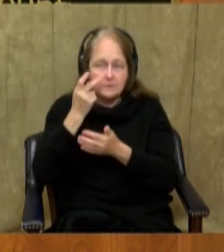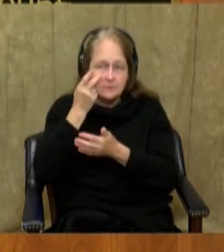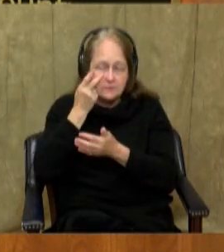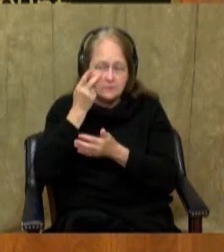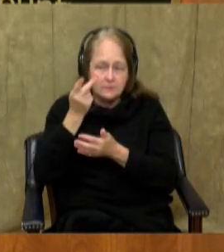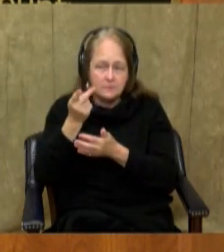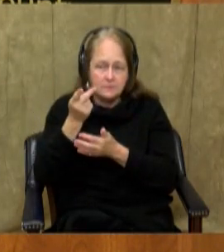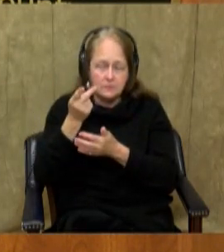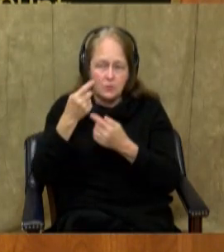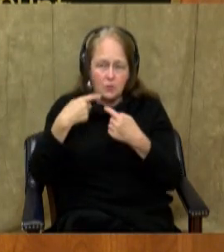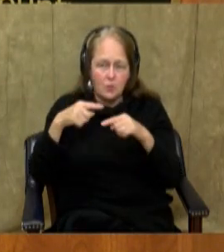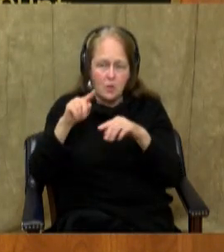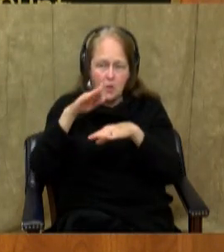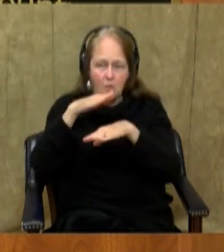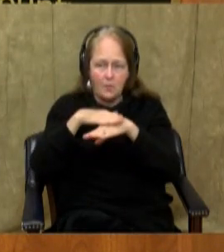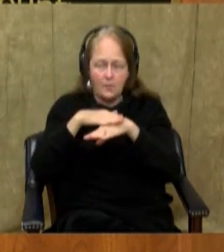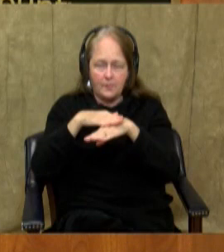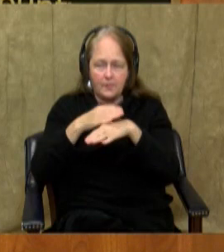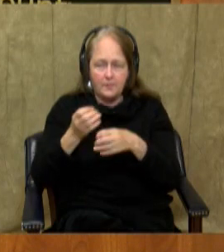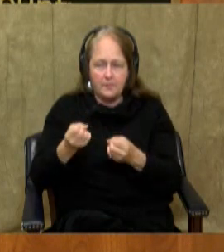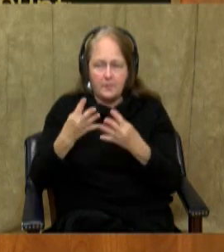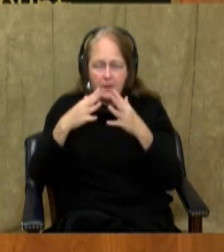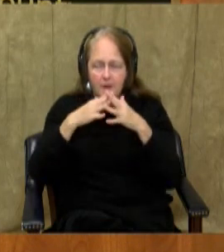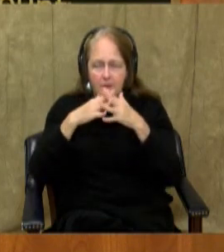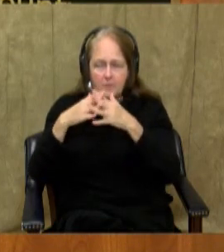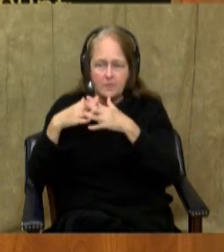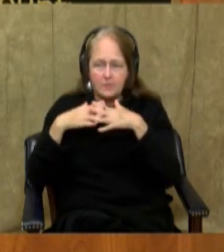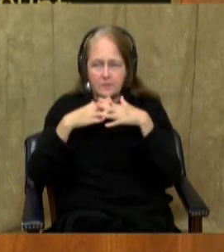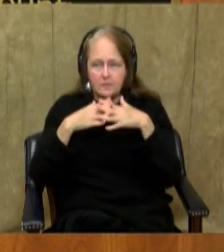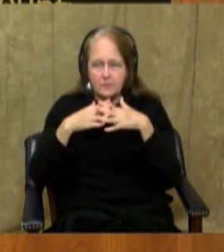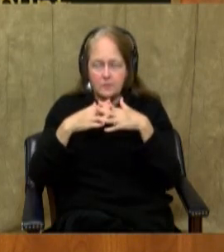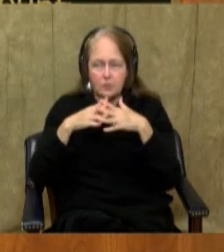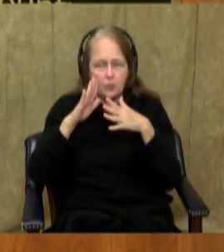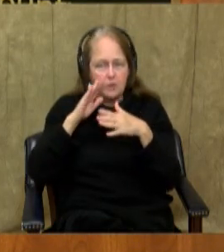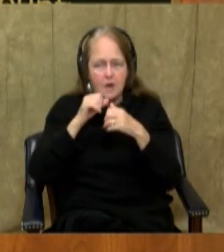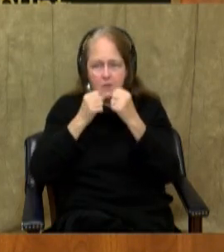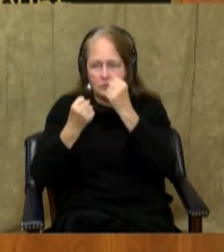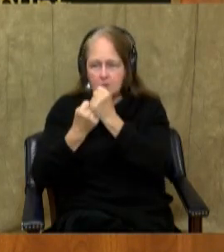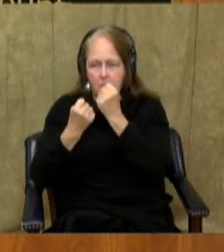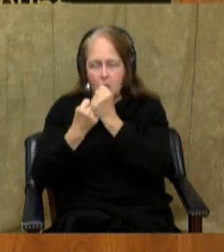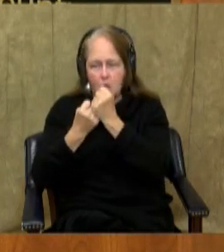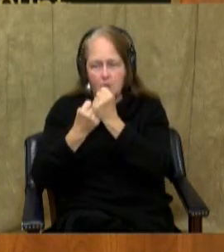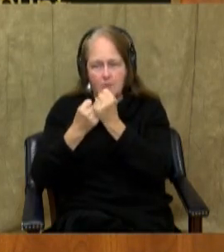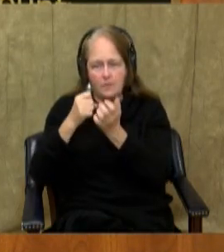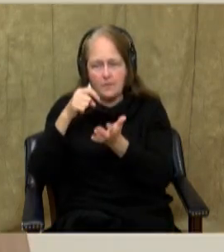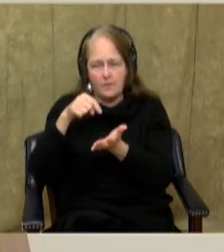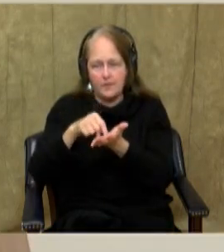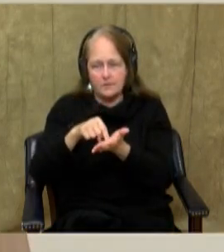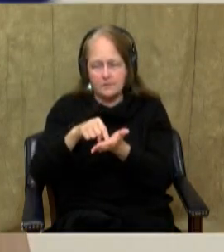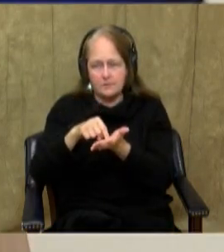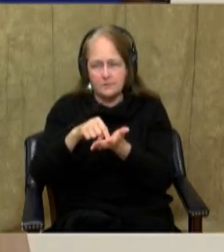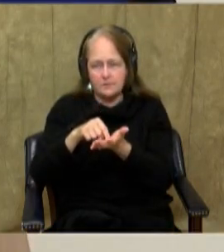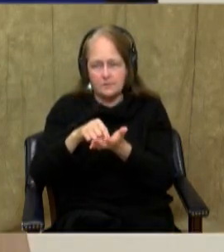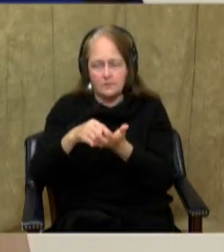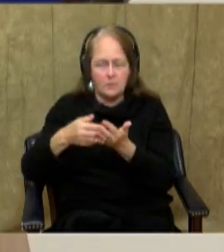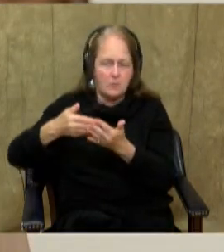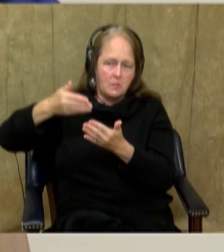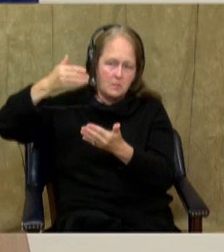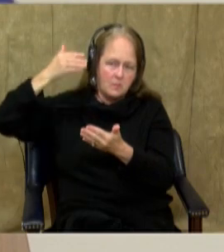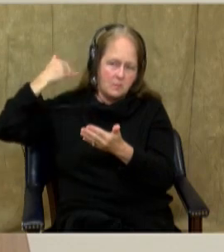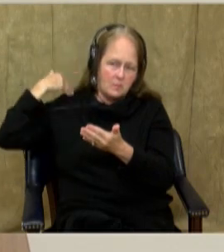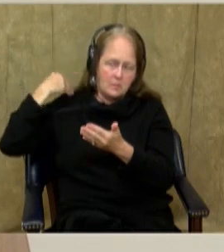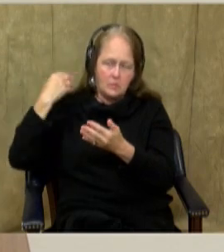see all of this going on, many Americans were like, we're not in support of this. And this was the first time, because in previous